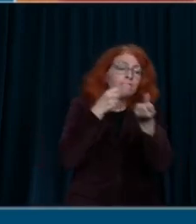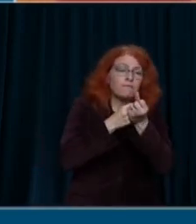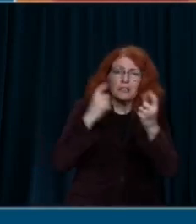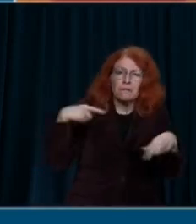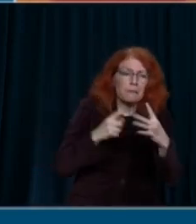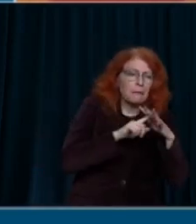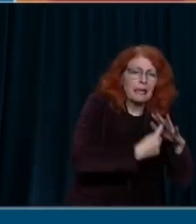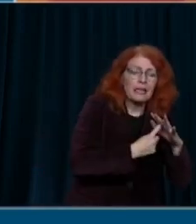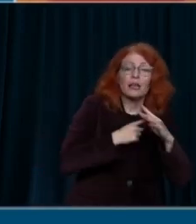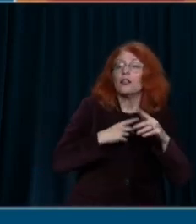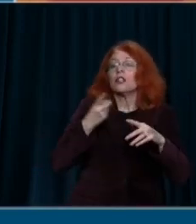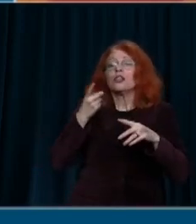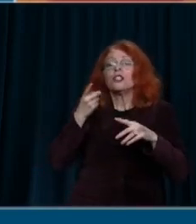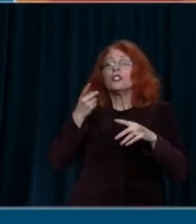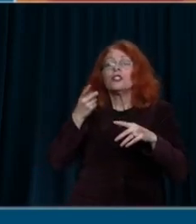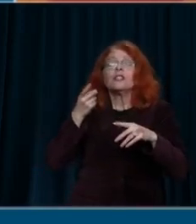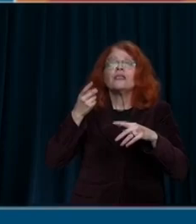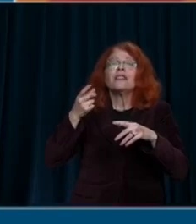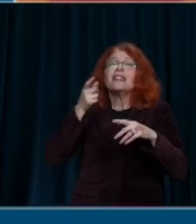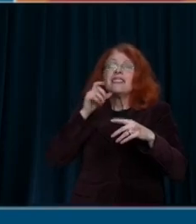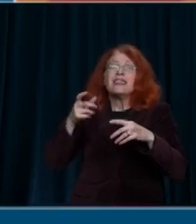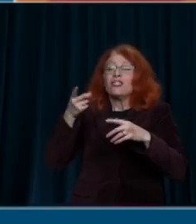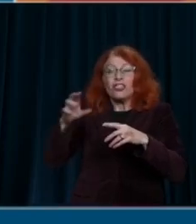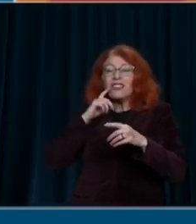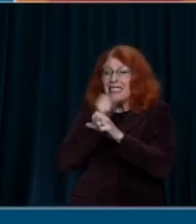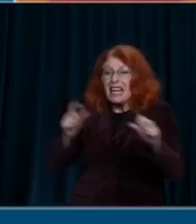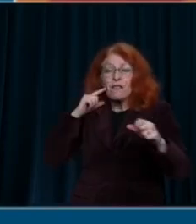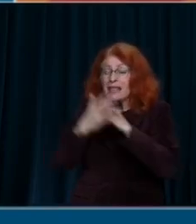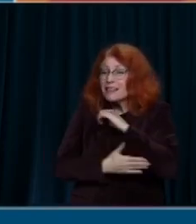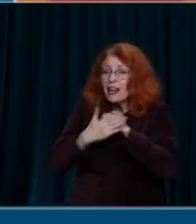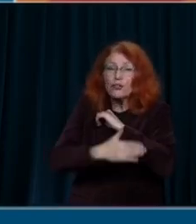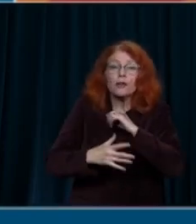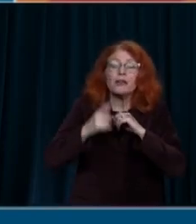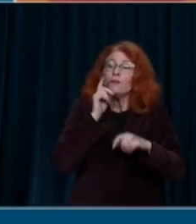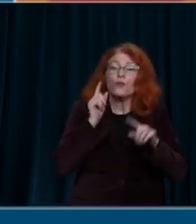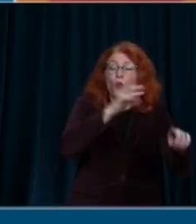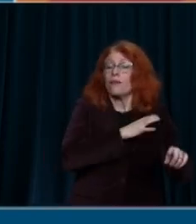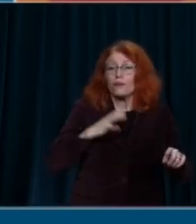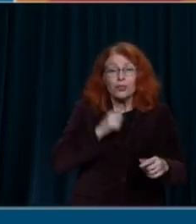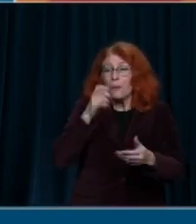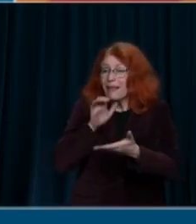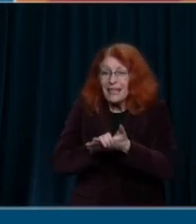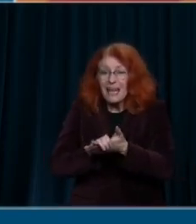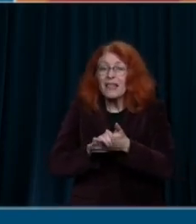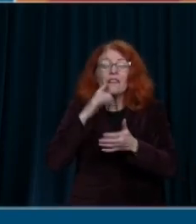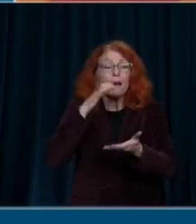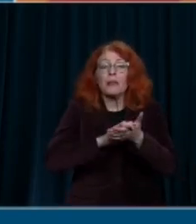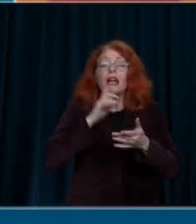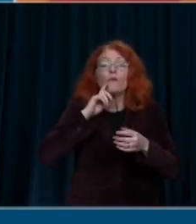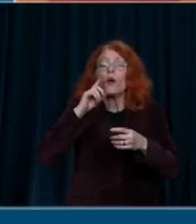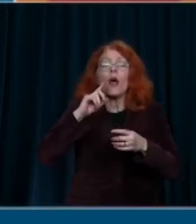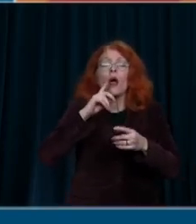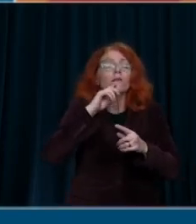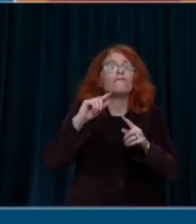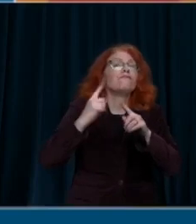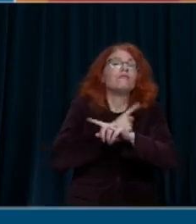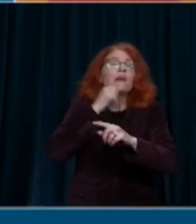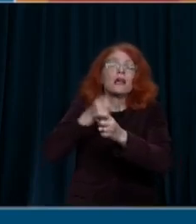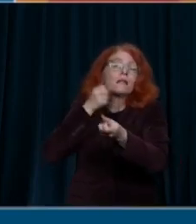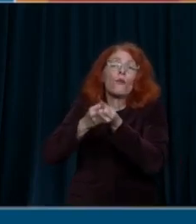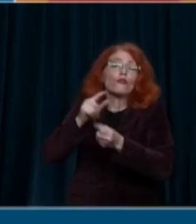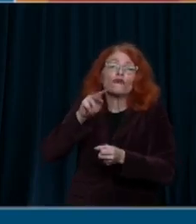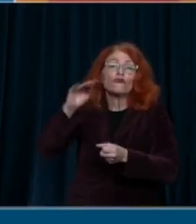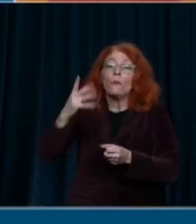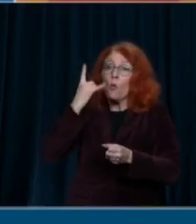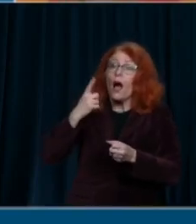I believe the doctor is not safe for this country. I don't believe he's good for going to Congress. I believe he's going to turn his back on Trump based on his